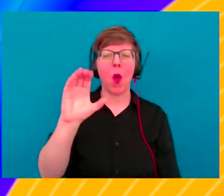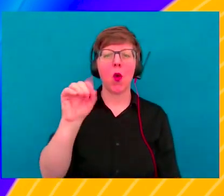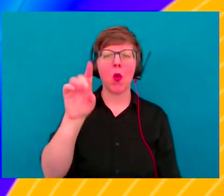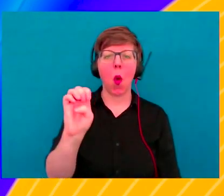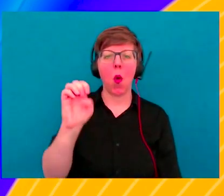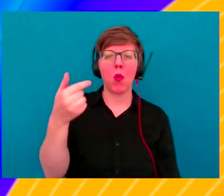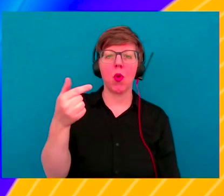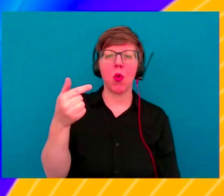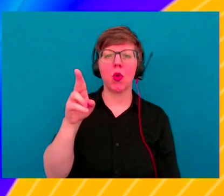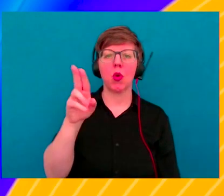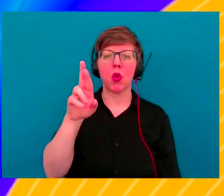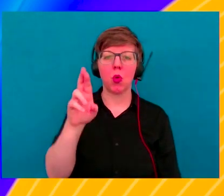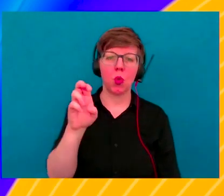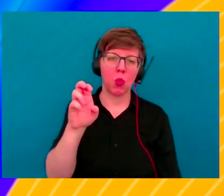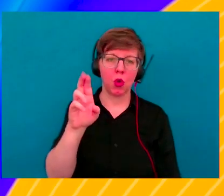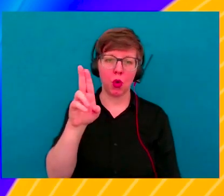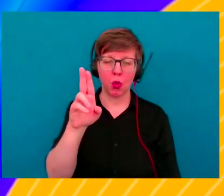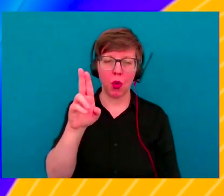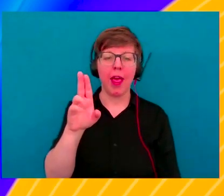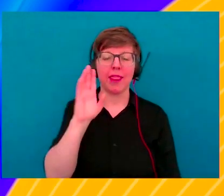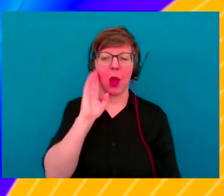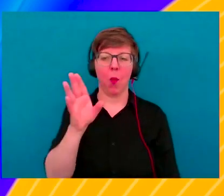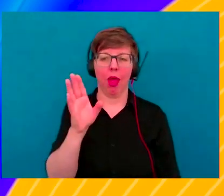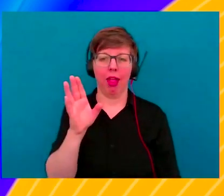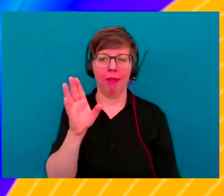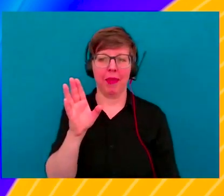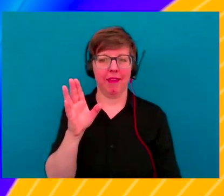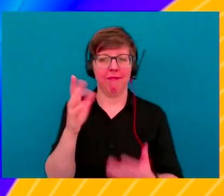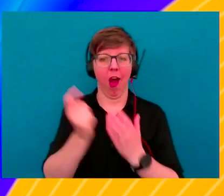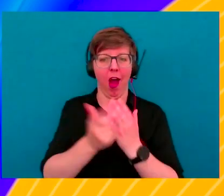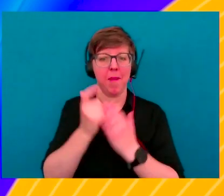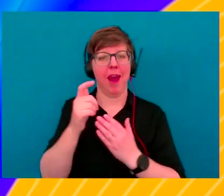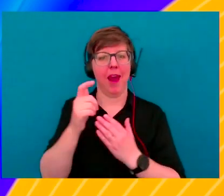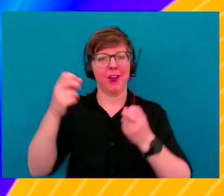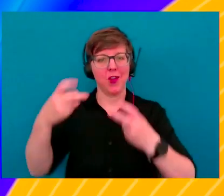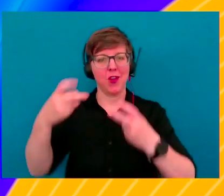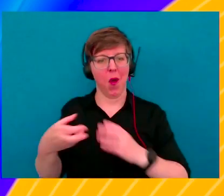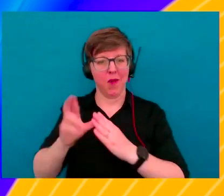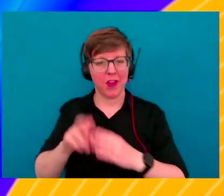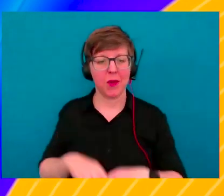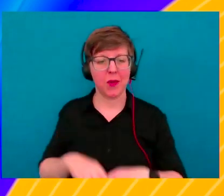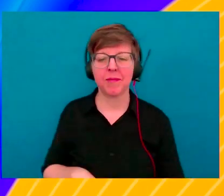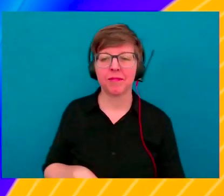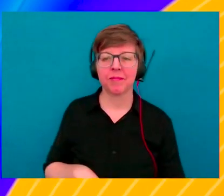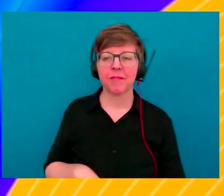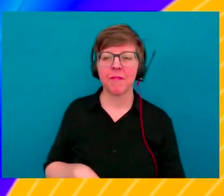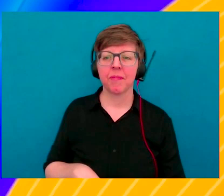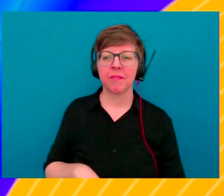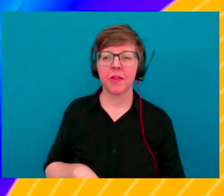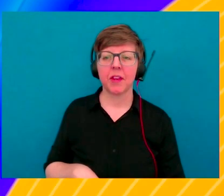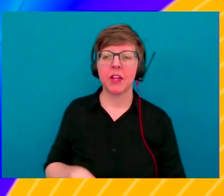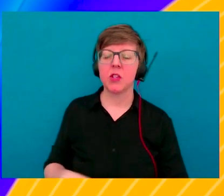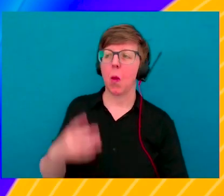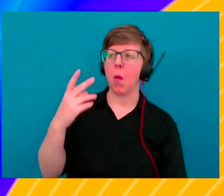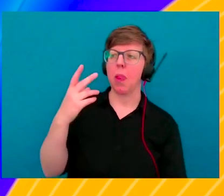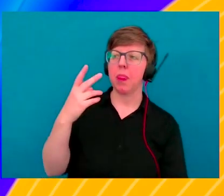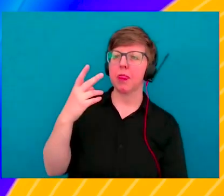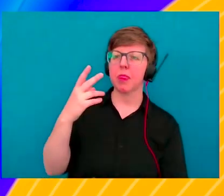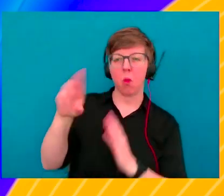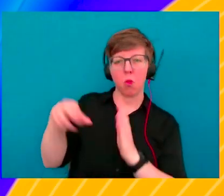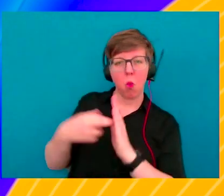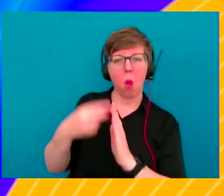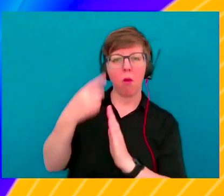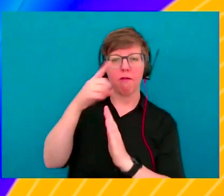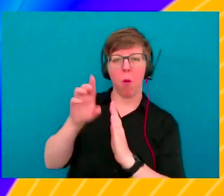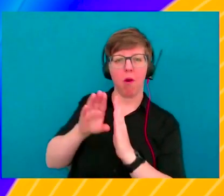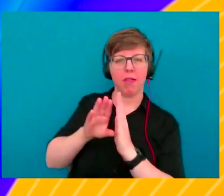that only gets better with these technologies. Love it. So I think we see the role of the developer being one of still producing code,